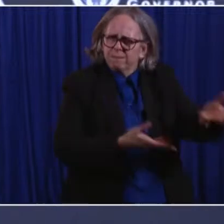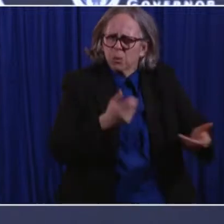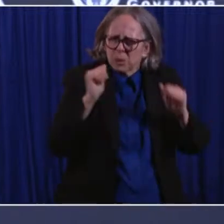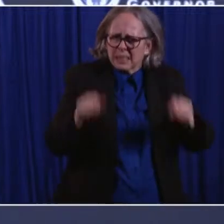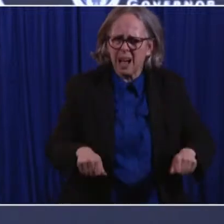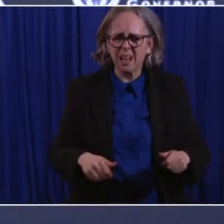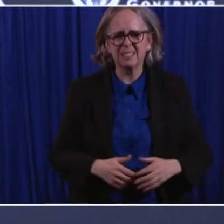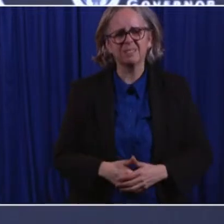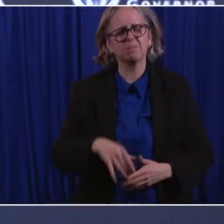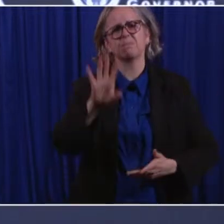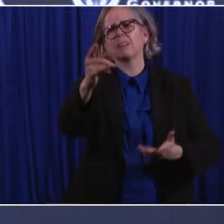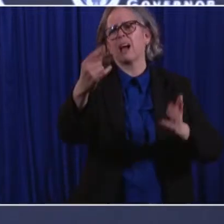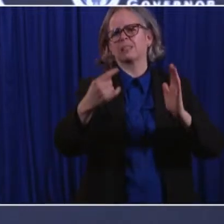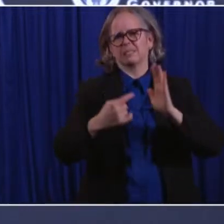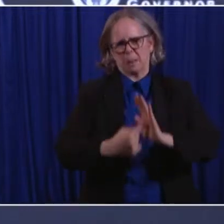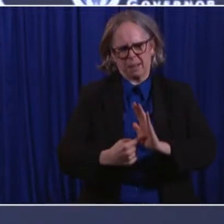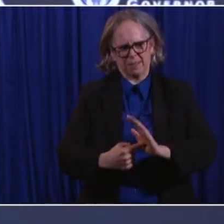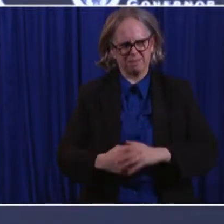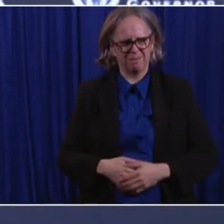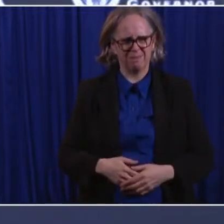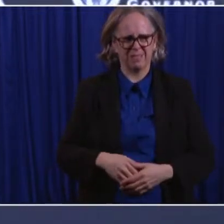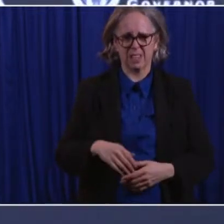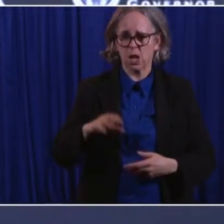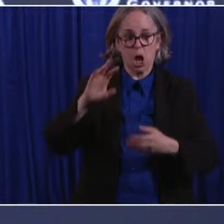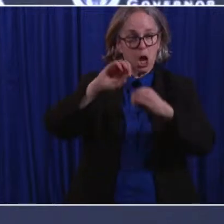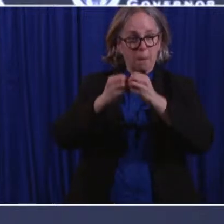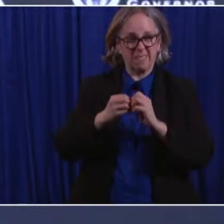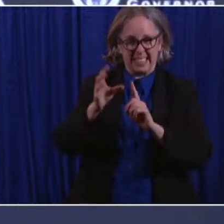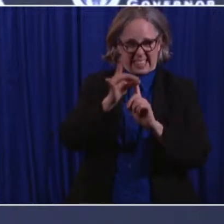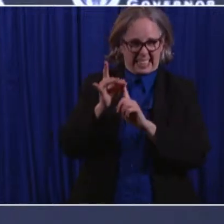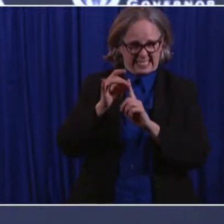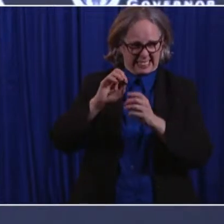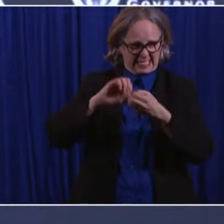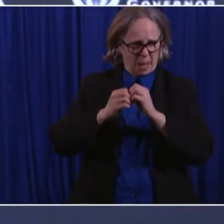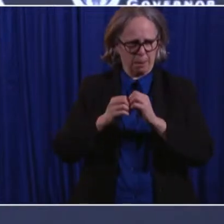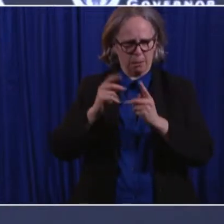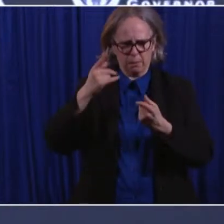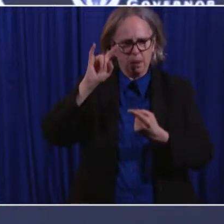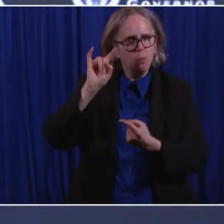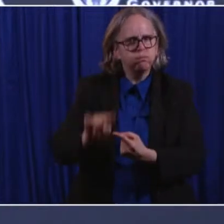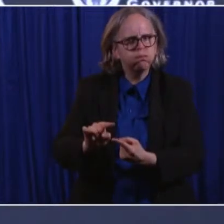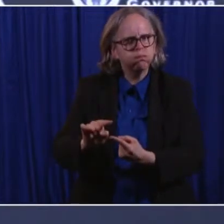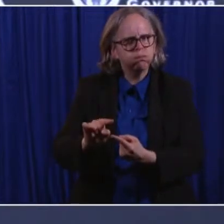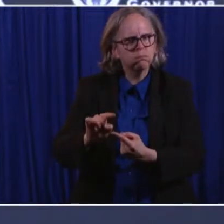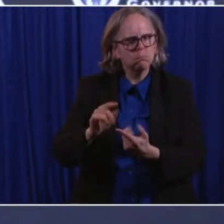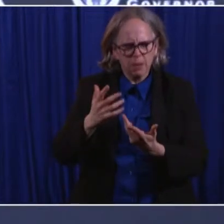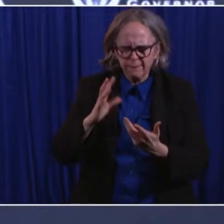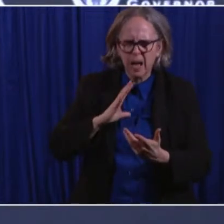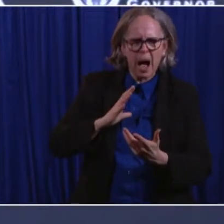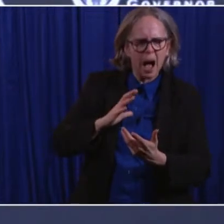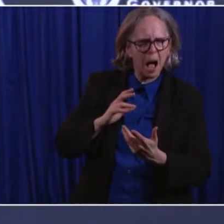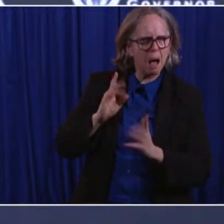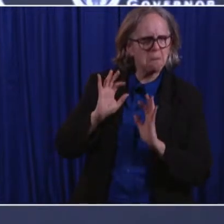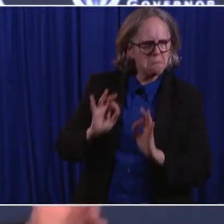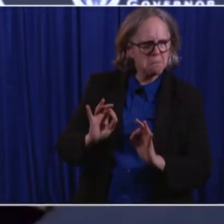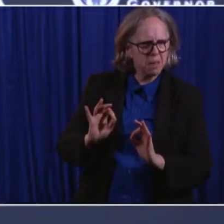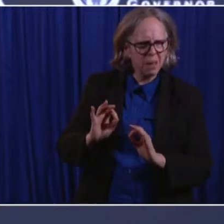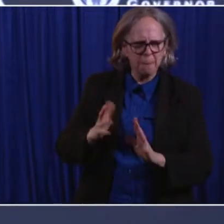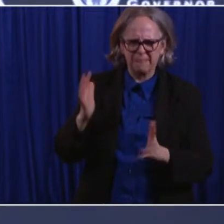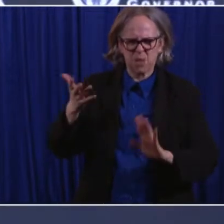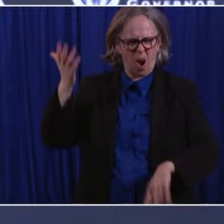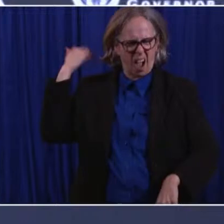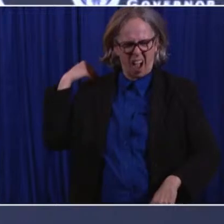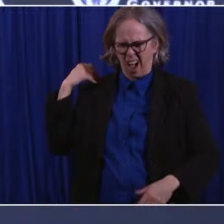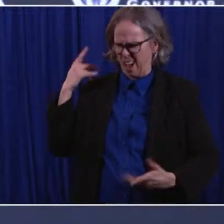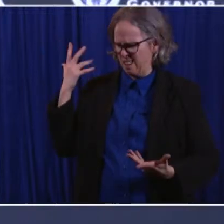Ohio, these cases have just dropped. We are a small fraction of what we were, and they dropped again this